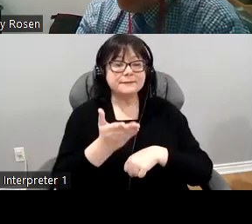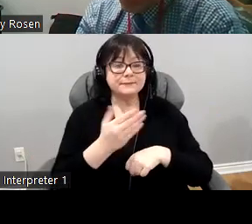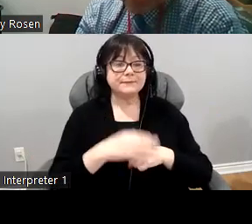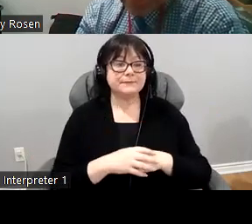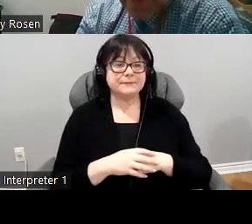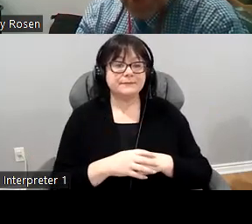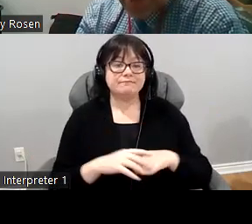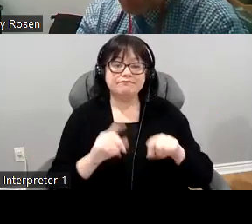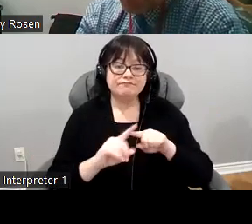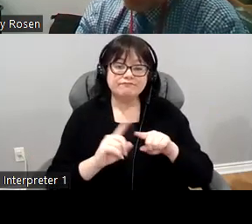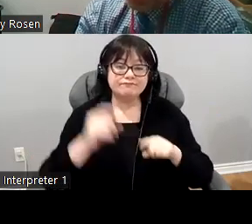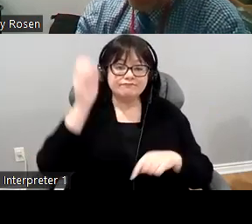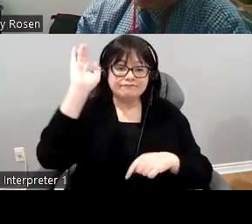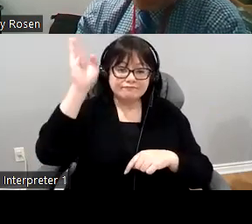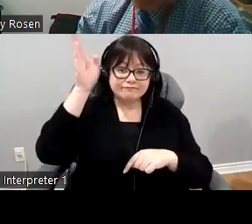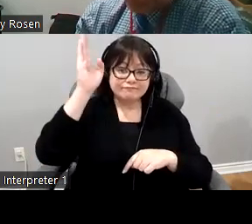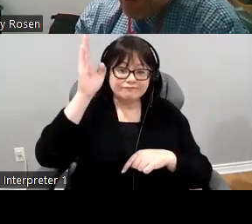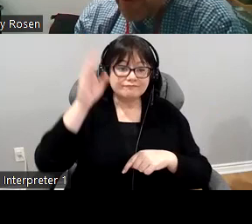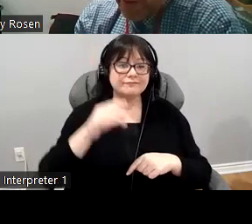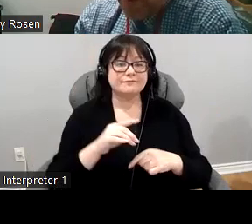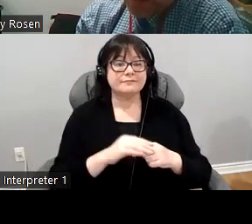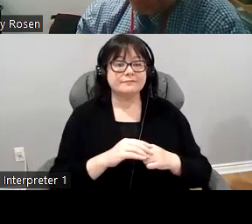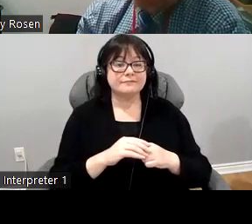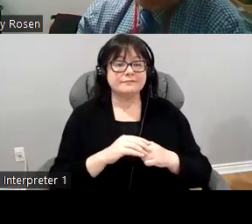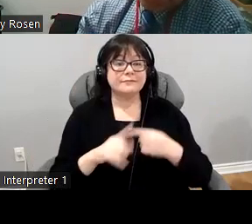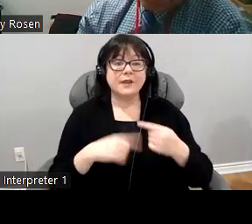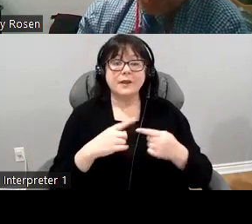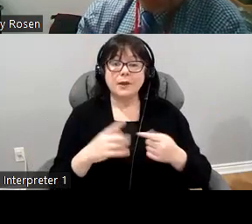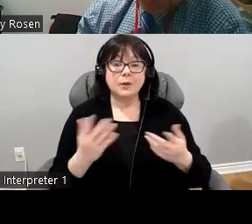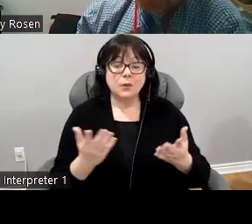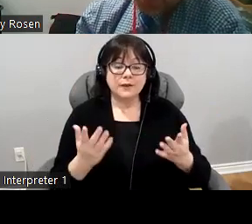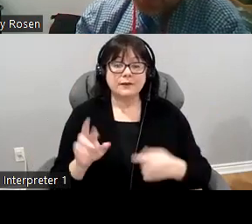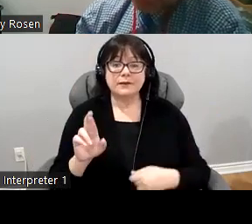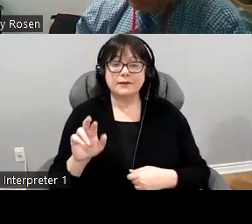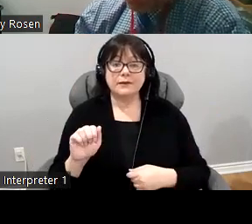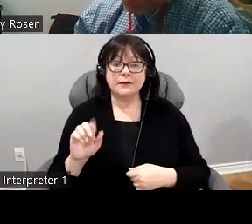several different presentations about radiographic findings, about